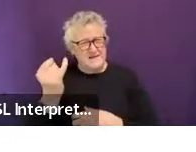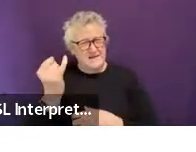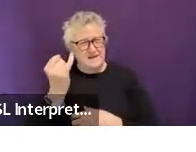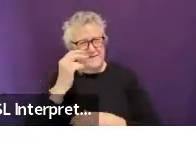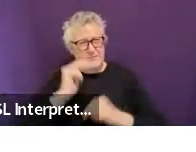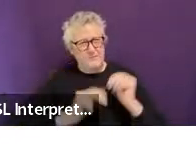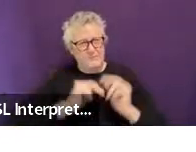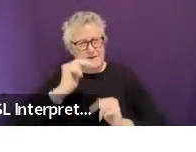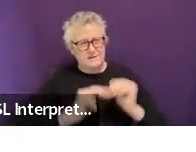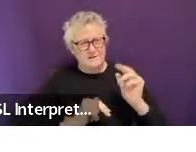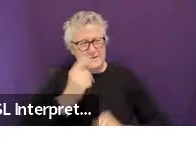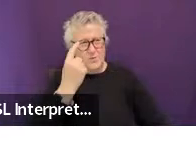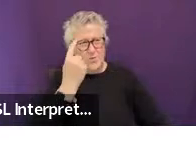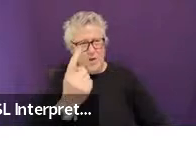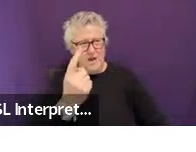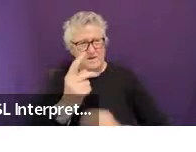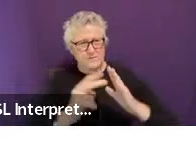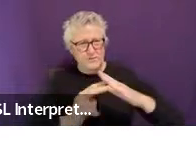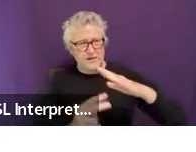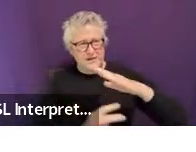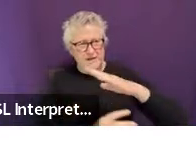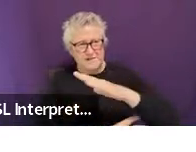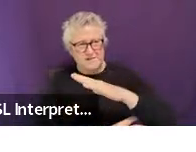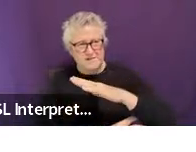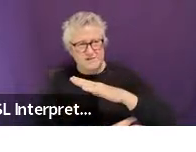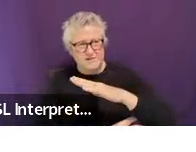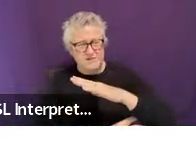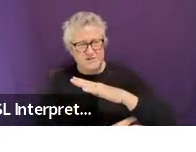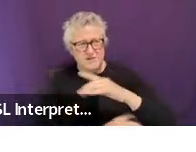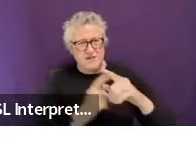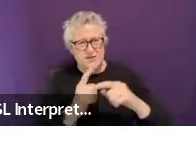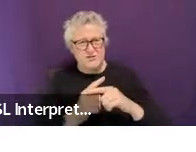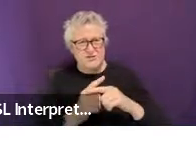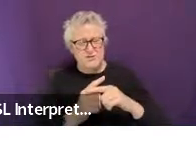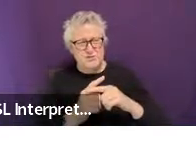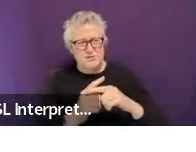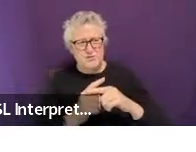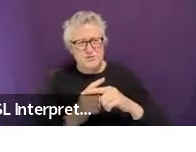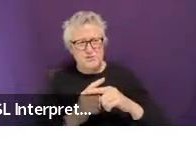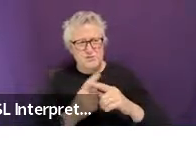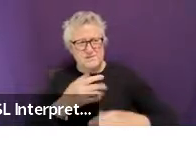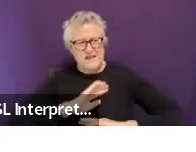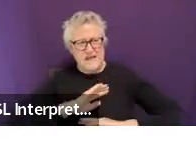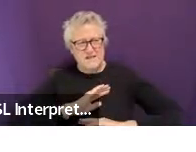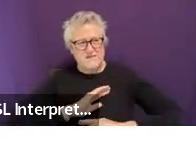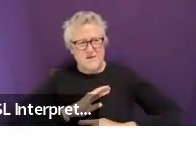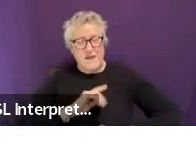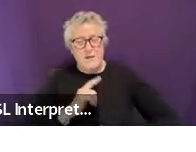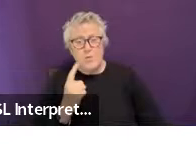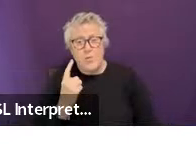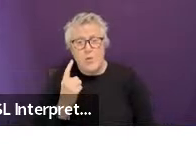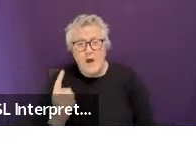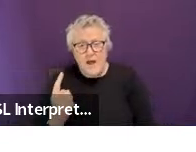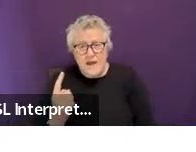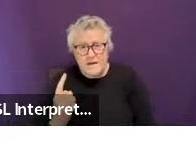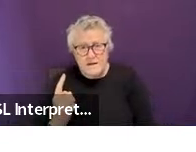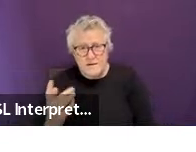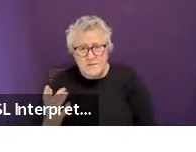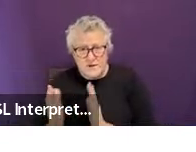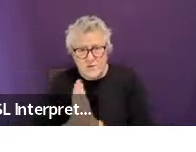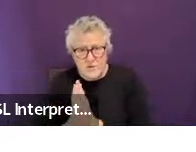is a waste of taxpayers' money and impacts industries on the Columbia River.